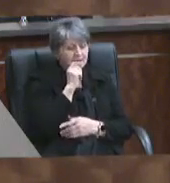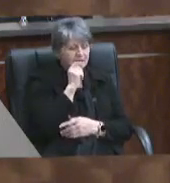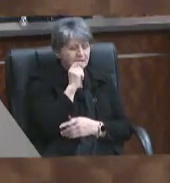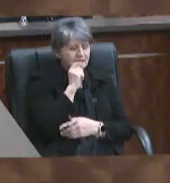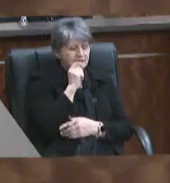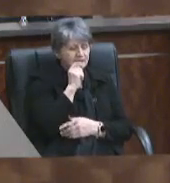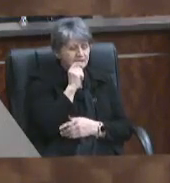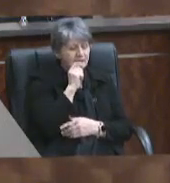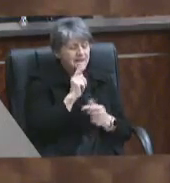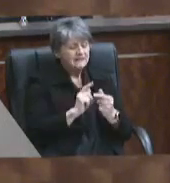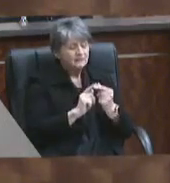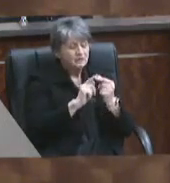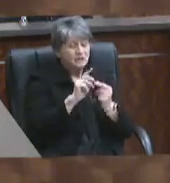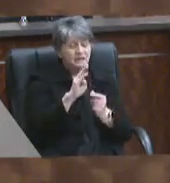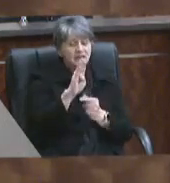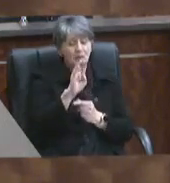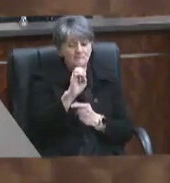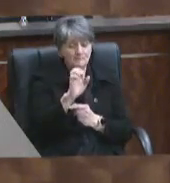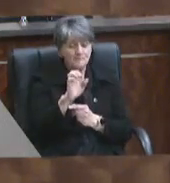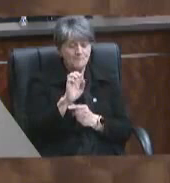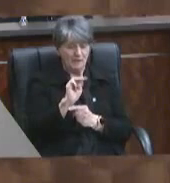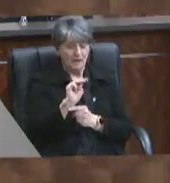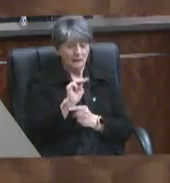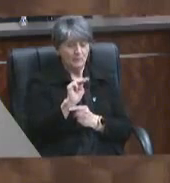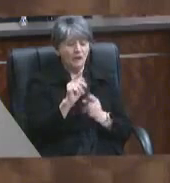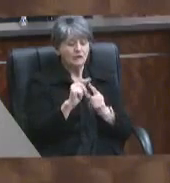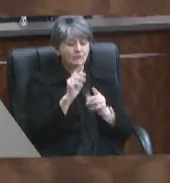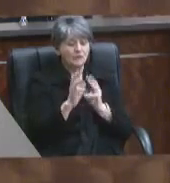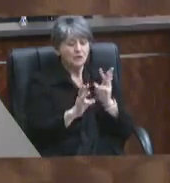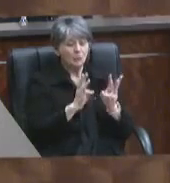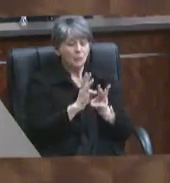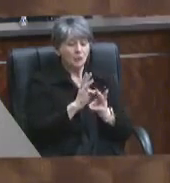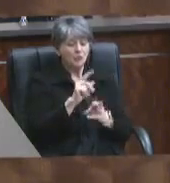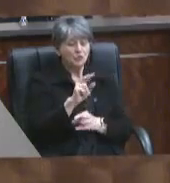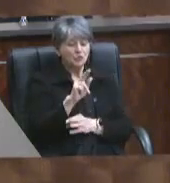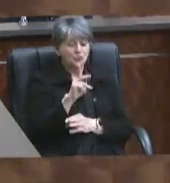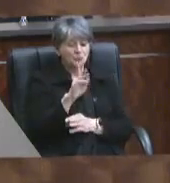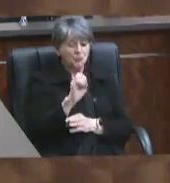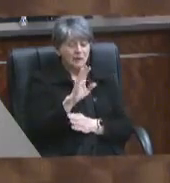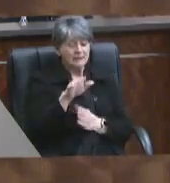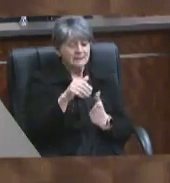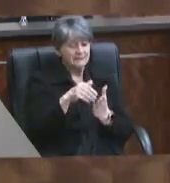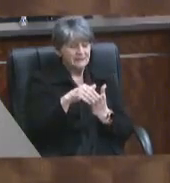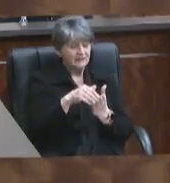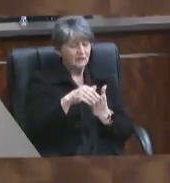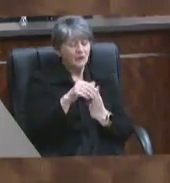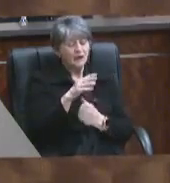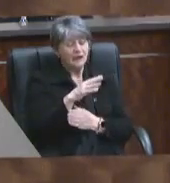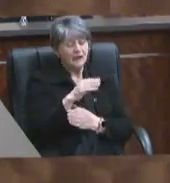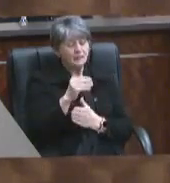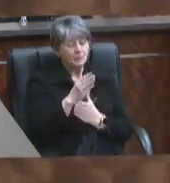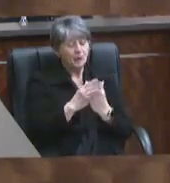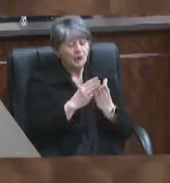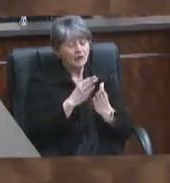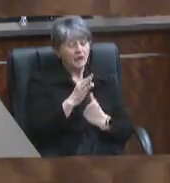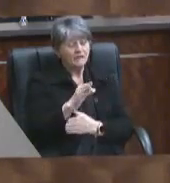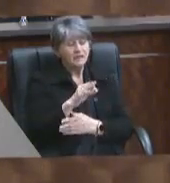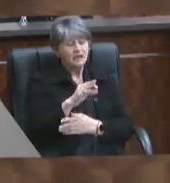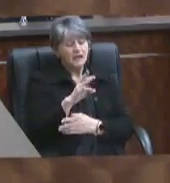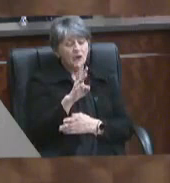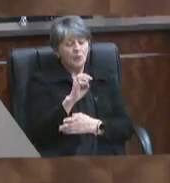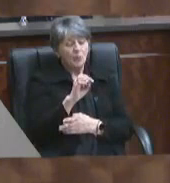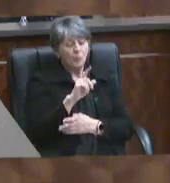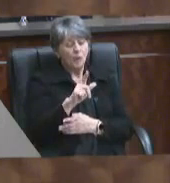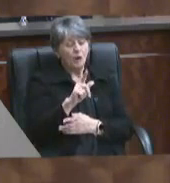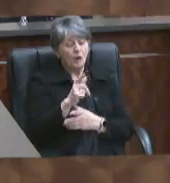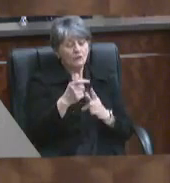the beam from the World Trade Center and a piece of the concrete wall for the wall in